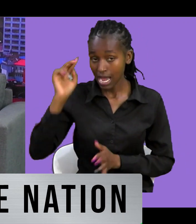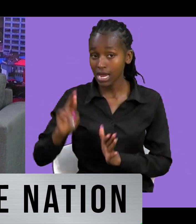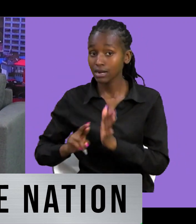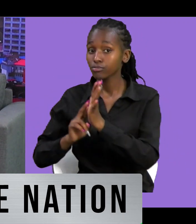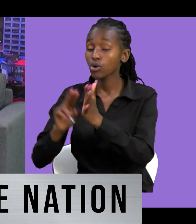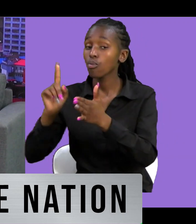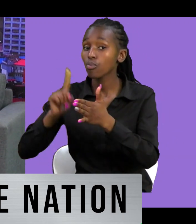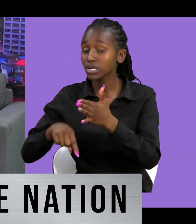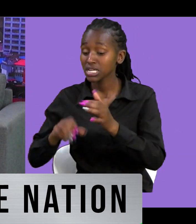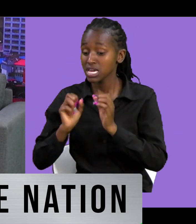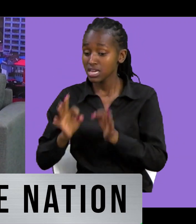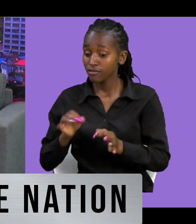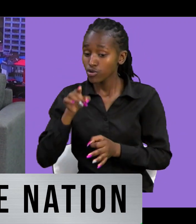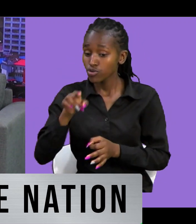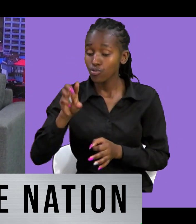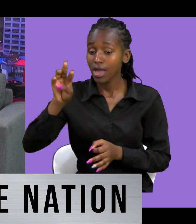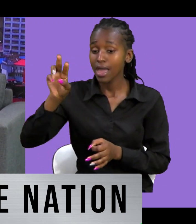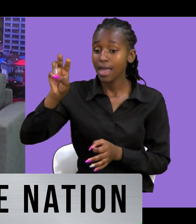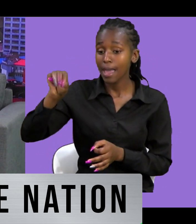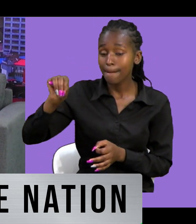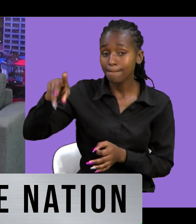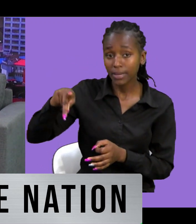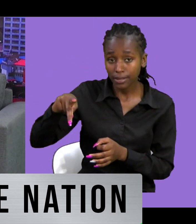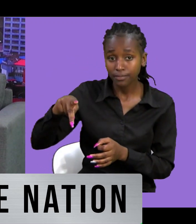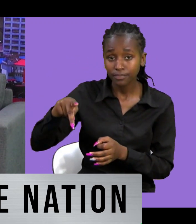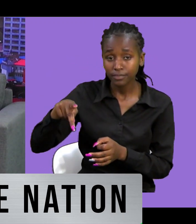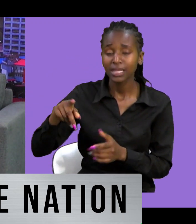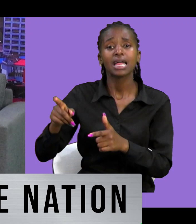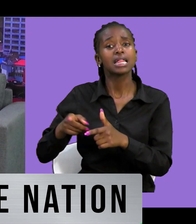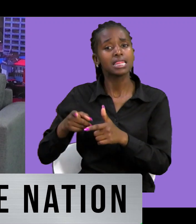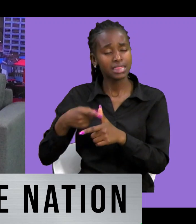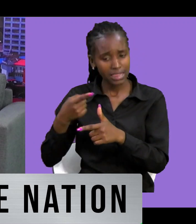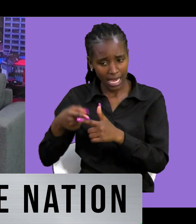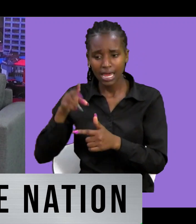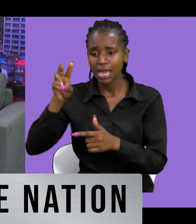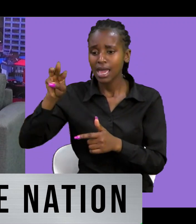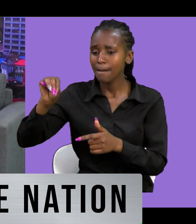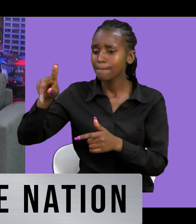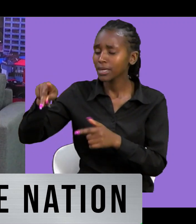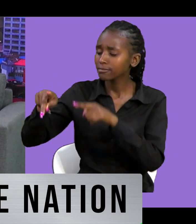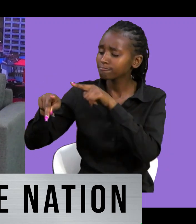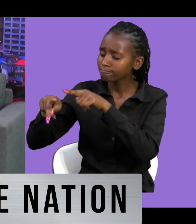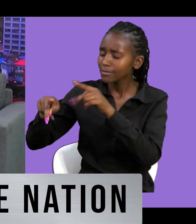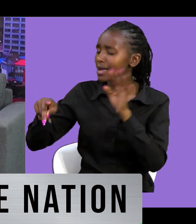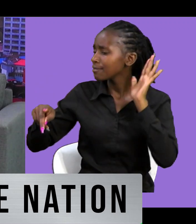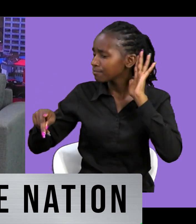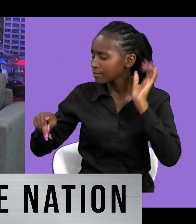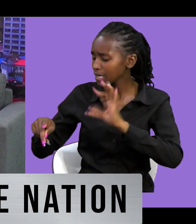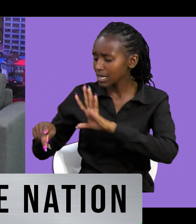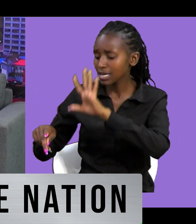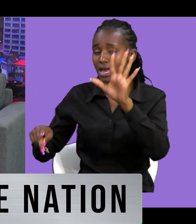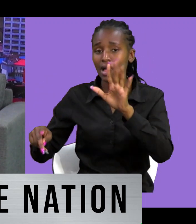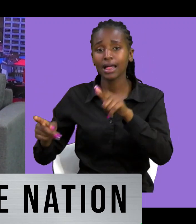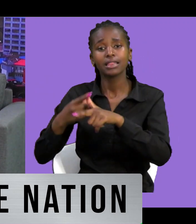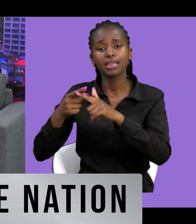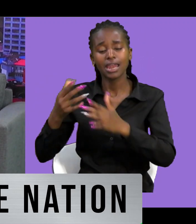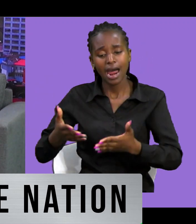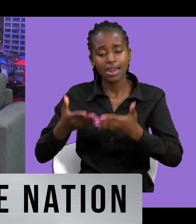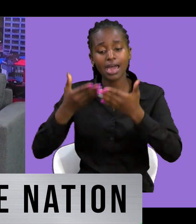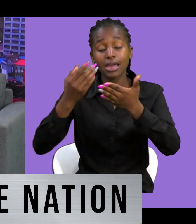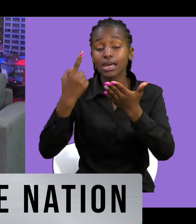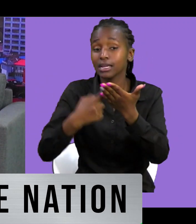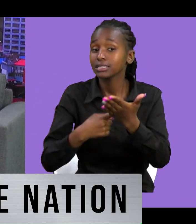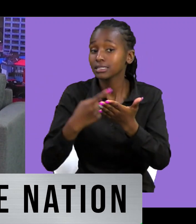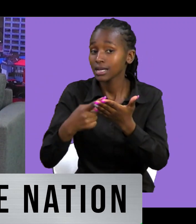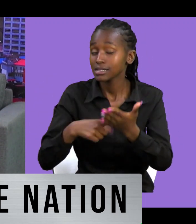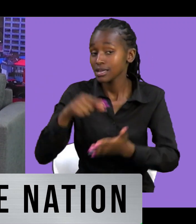my MP. I'm crying to you as a youth. Yeah. Now you take my cries as a youth to the government, but not me myself. Now